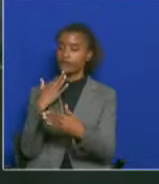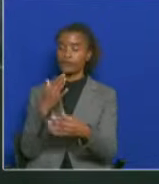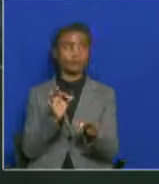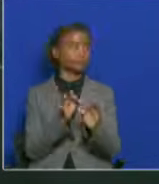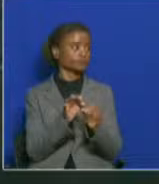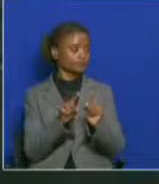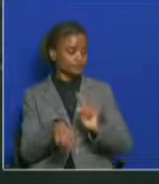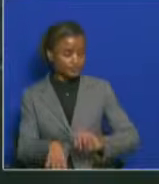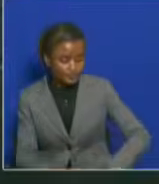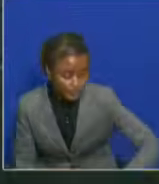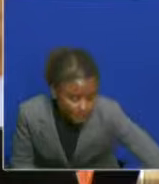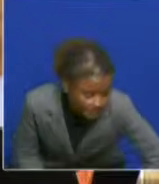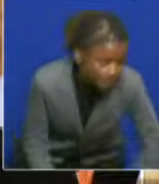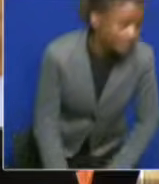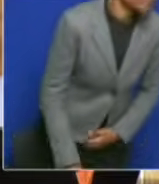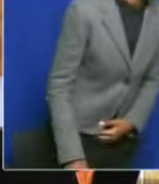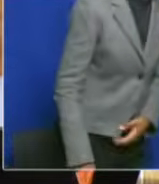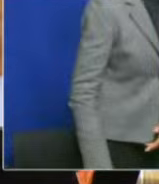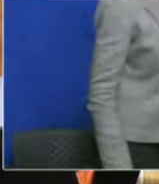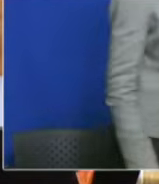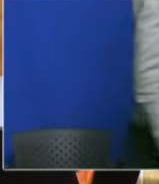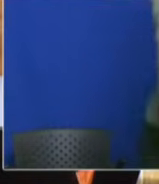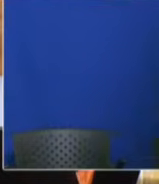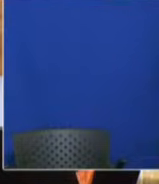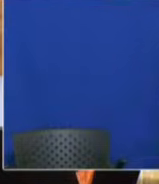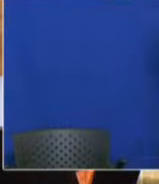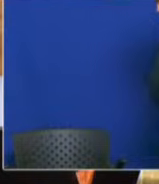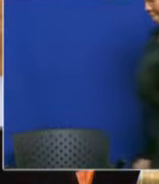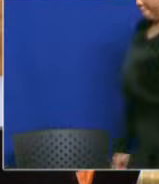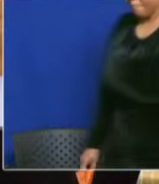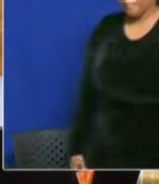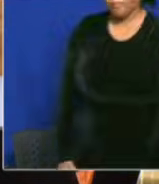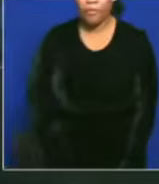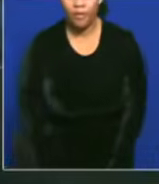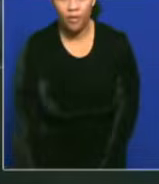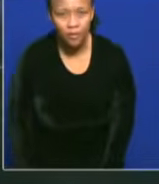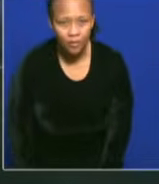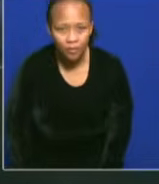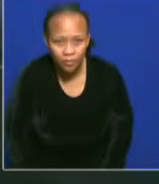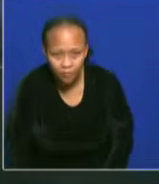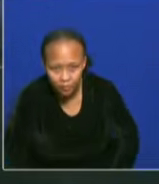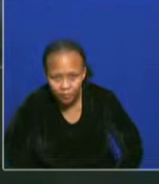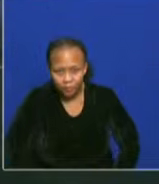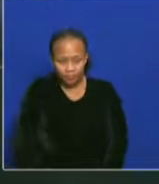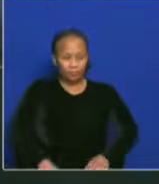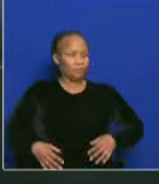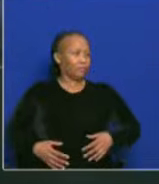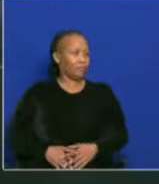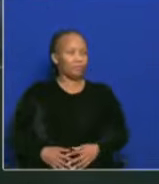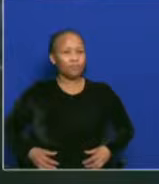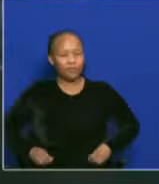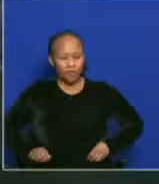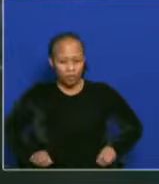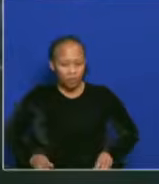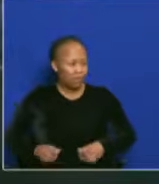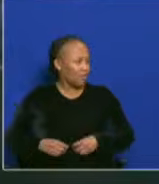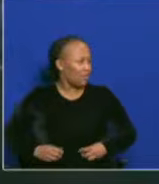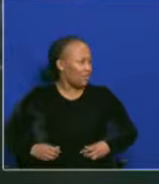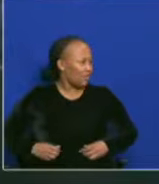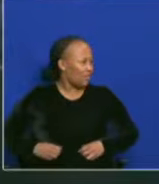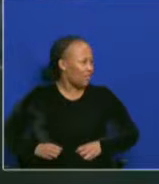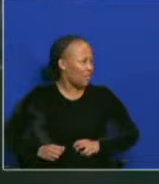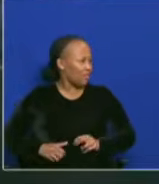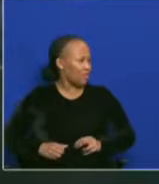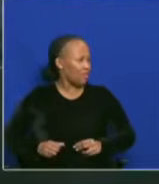enough for our purposes, yeah. Thanks. Sorry. Mr. Valley, just in case